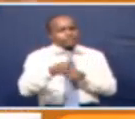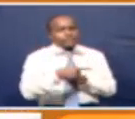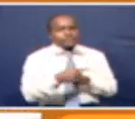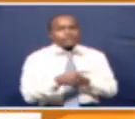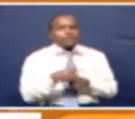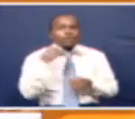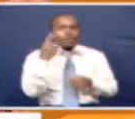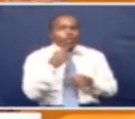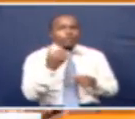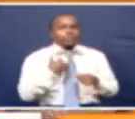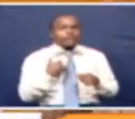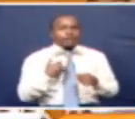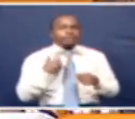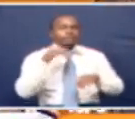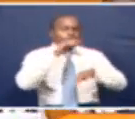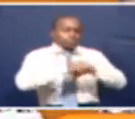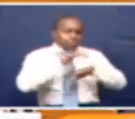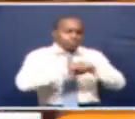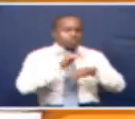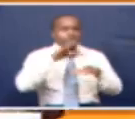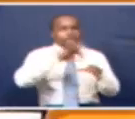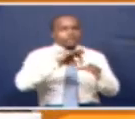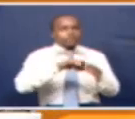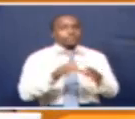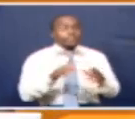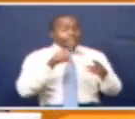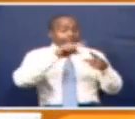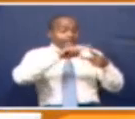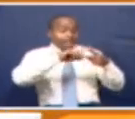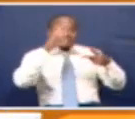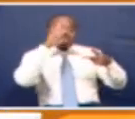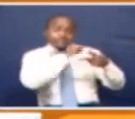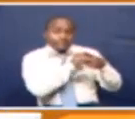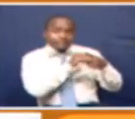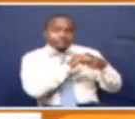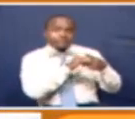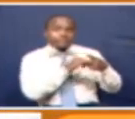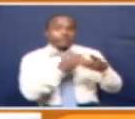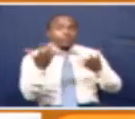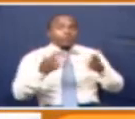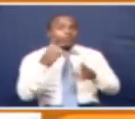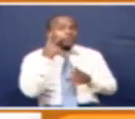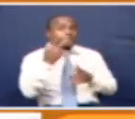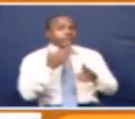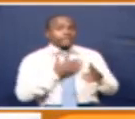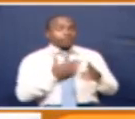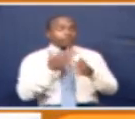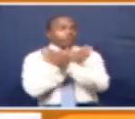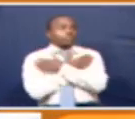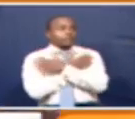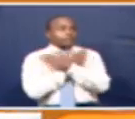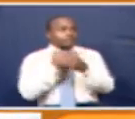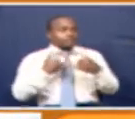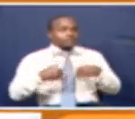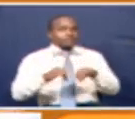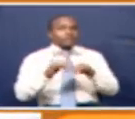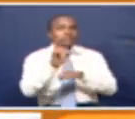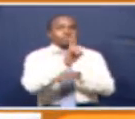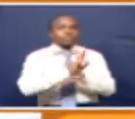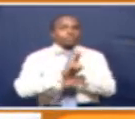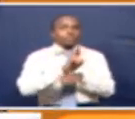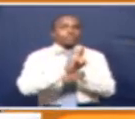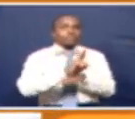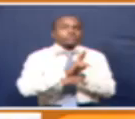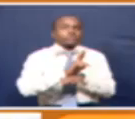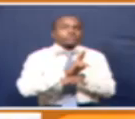long as we have a credible election. In the absence of that, and where we now see our colleagues trying to use